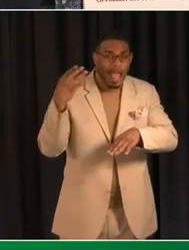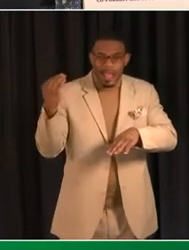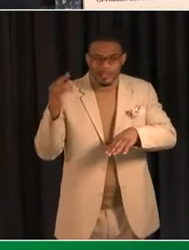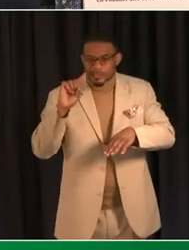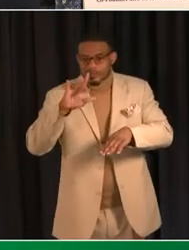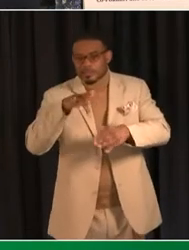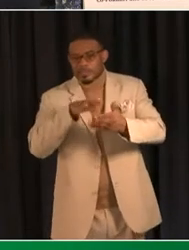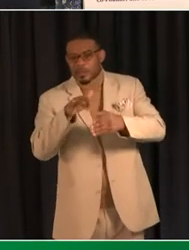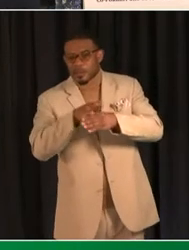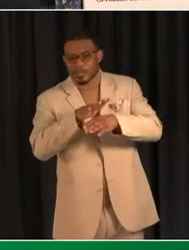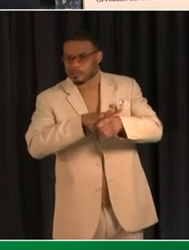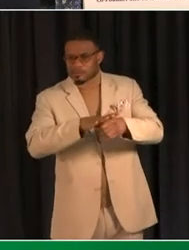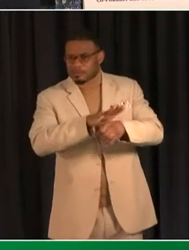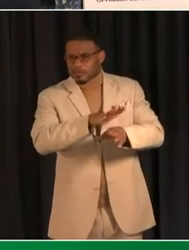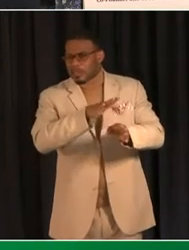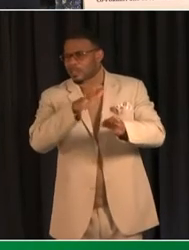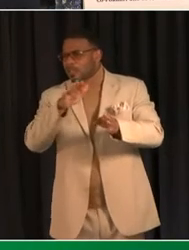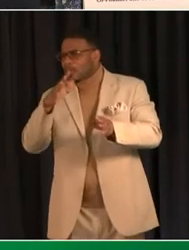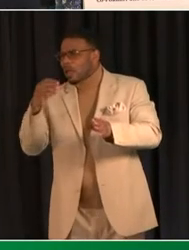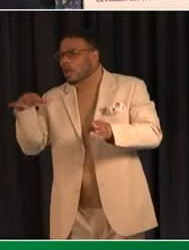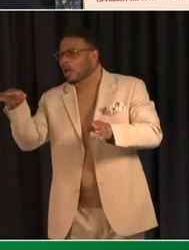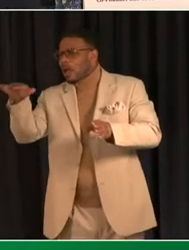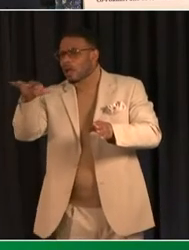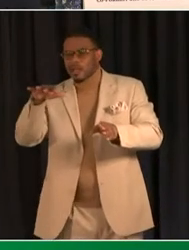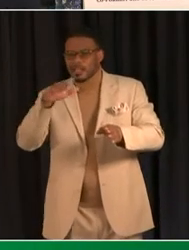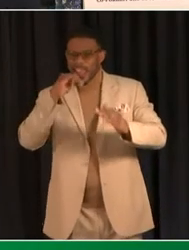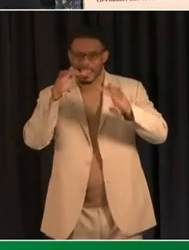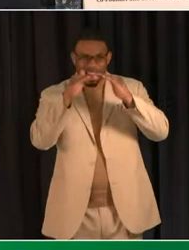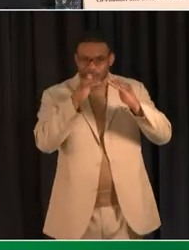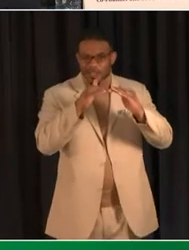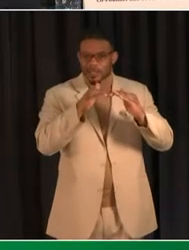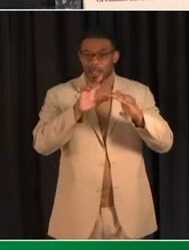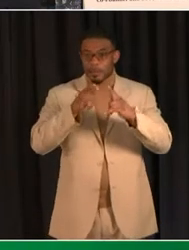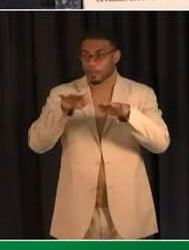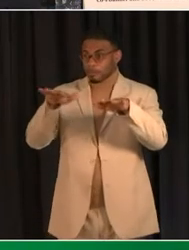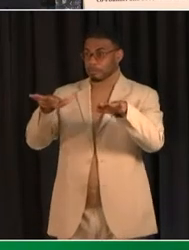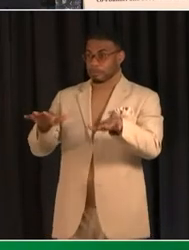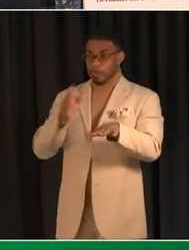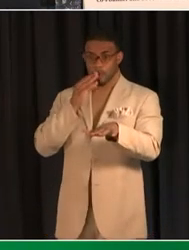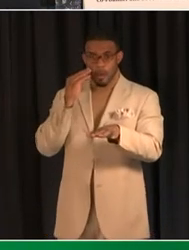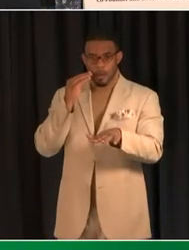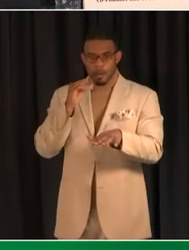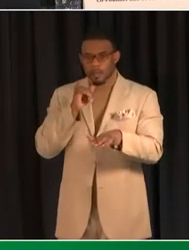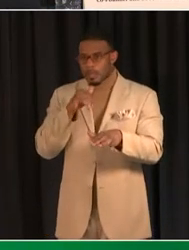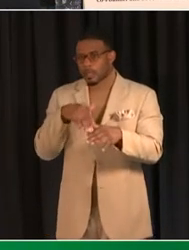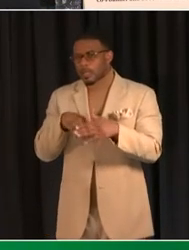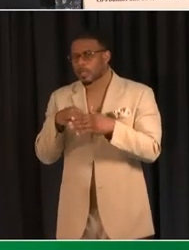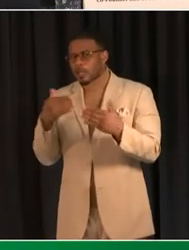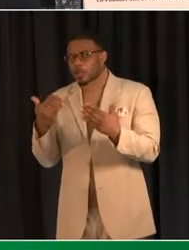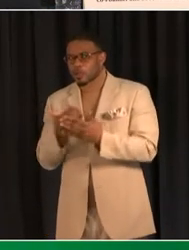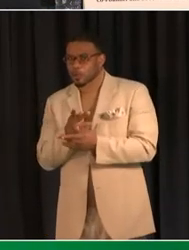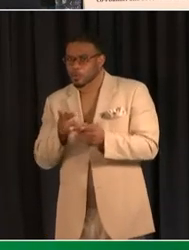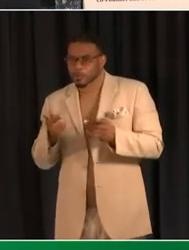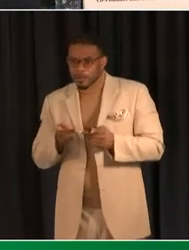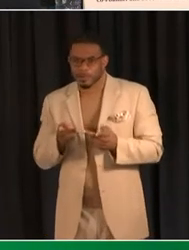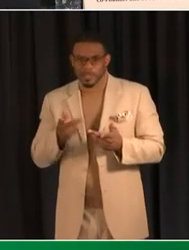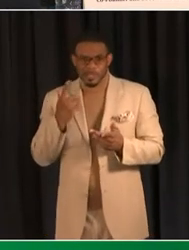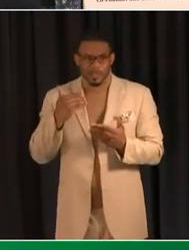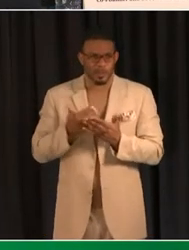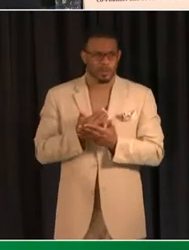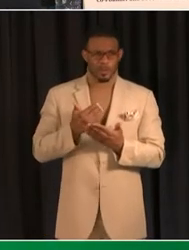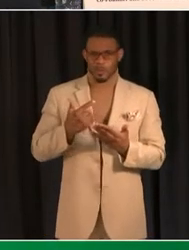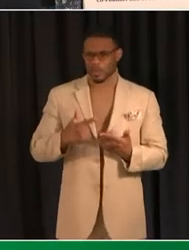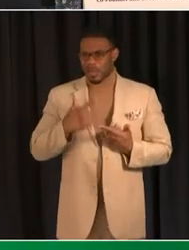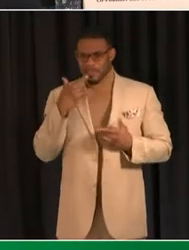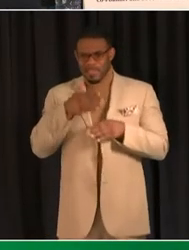workspaces outside of just central business districts. As people have really kind of settled into their homes in that routine, this new routine, as we